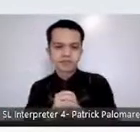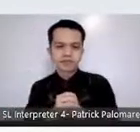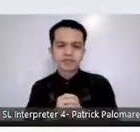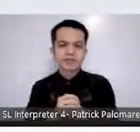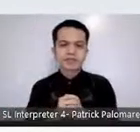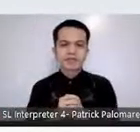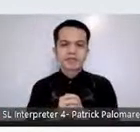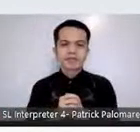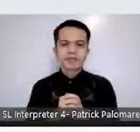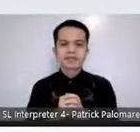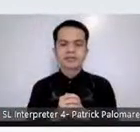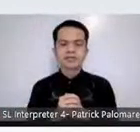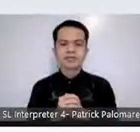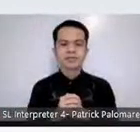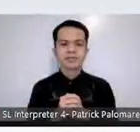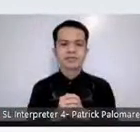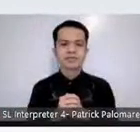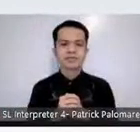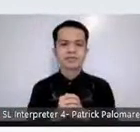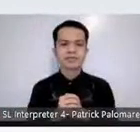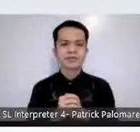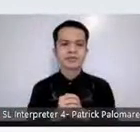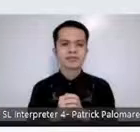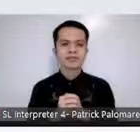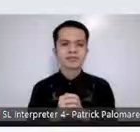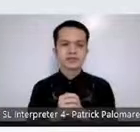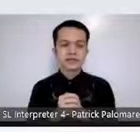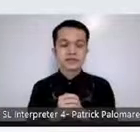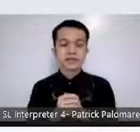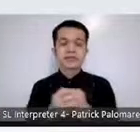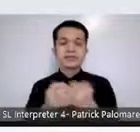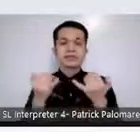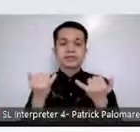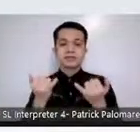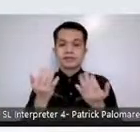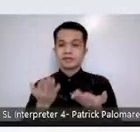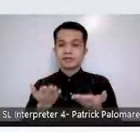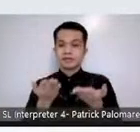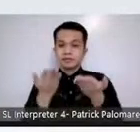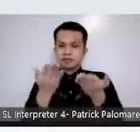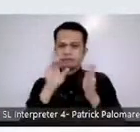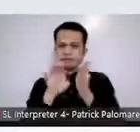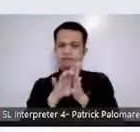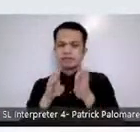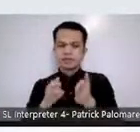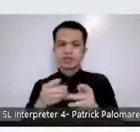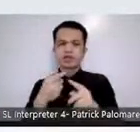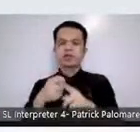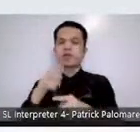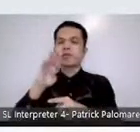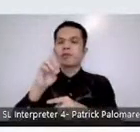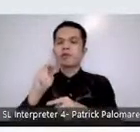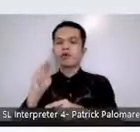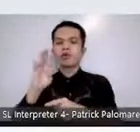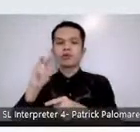The photo above shows the area in Bonbon where a Shelmiden site was discovered, so in